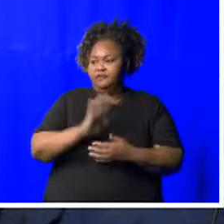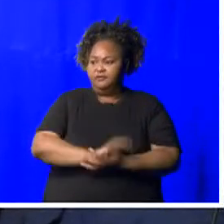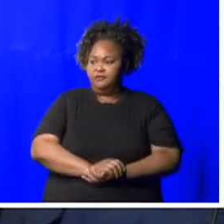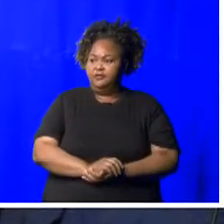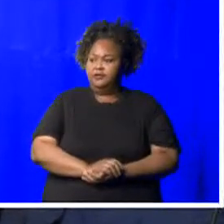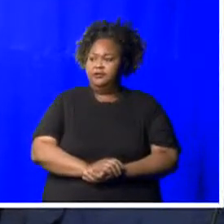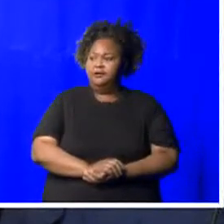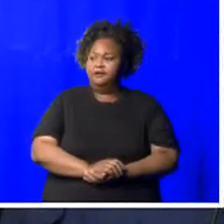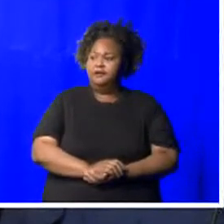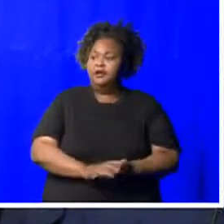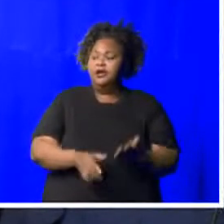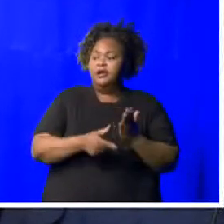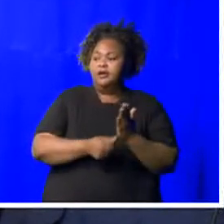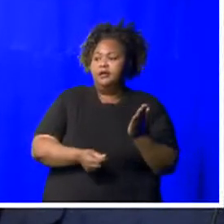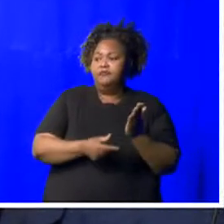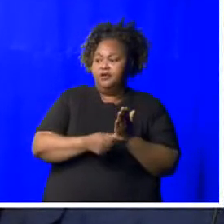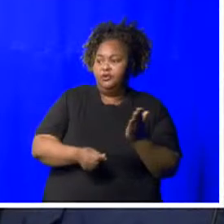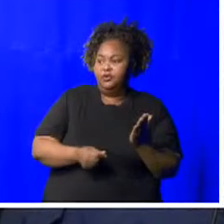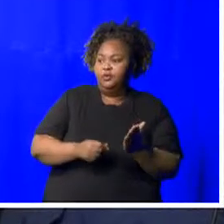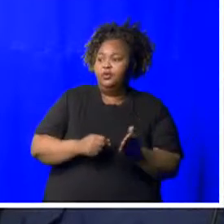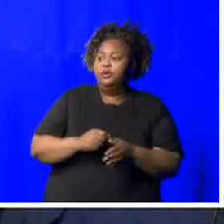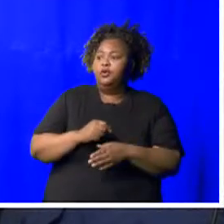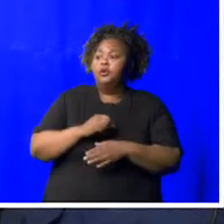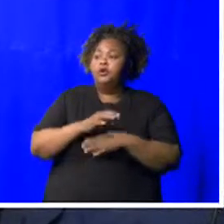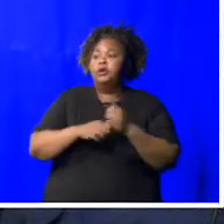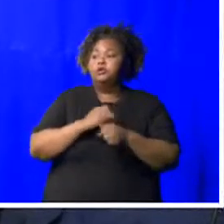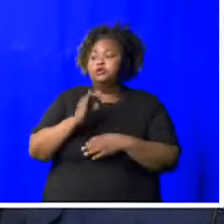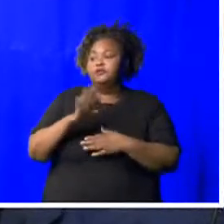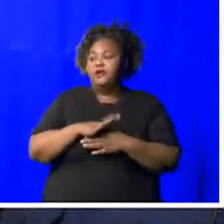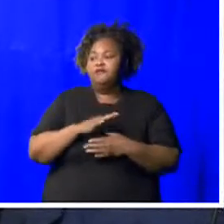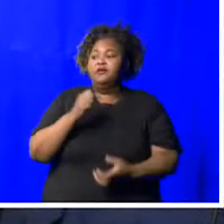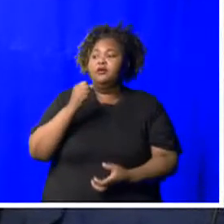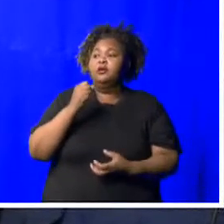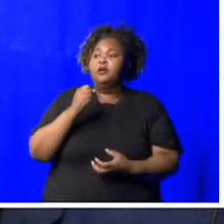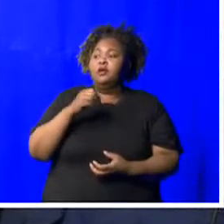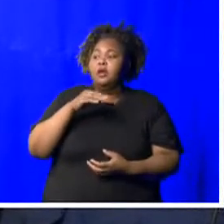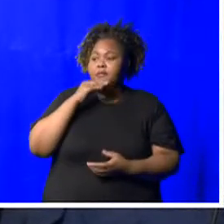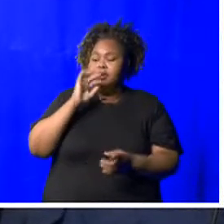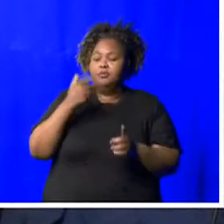in the 2024-2025 fiscal year is projected to reach